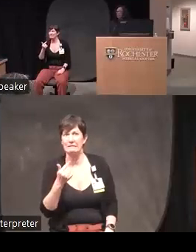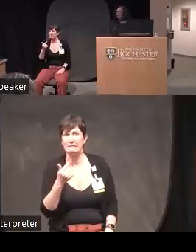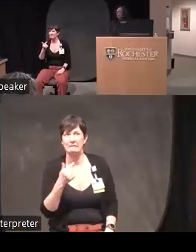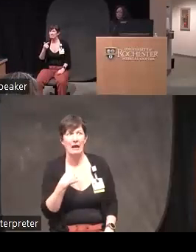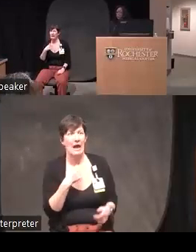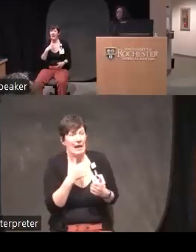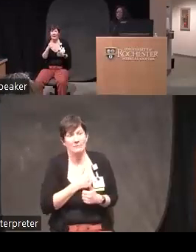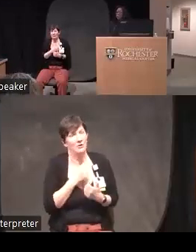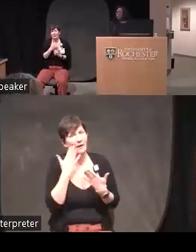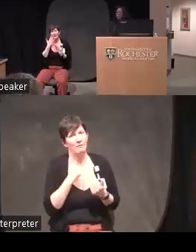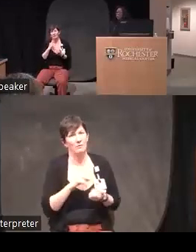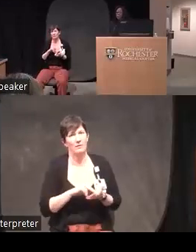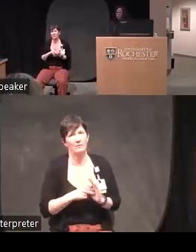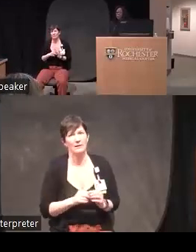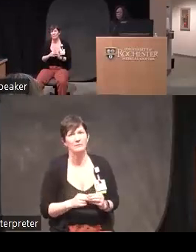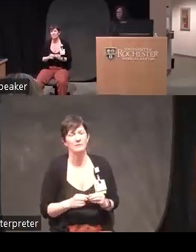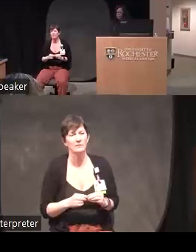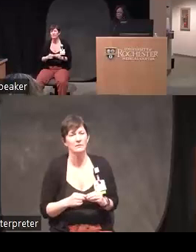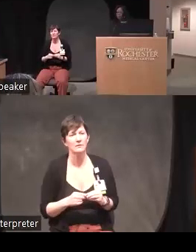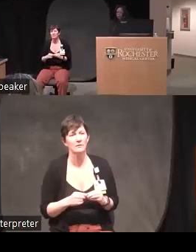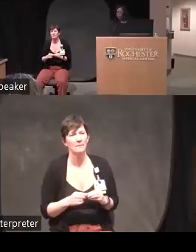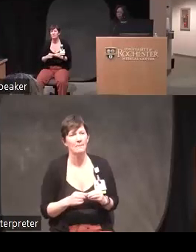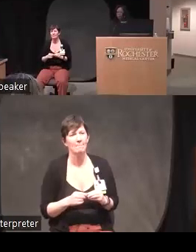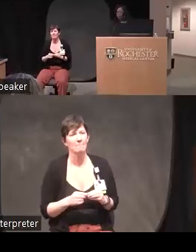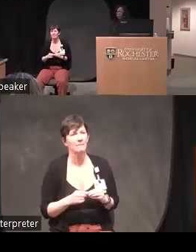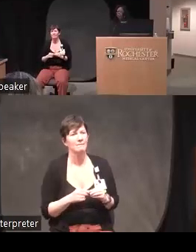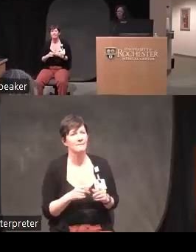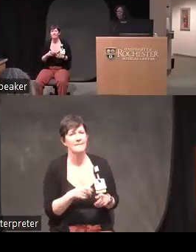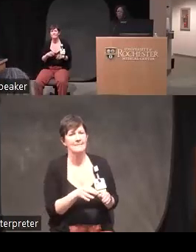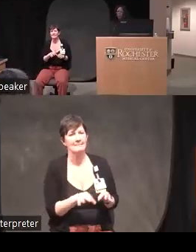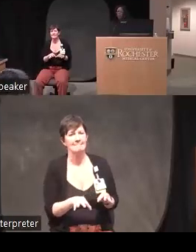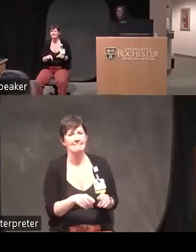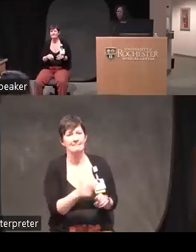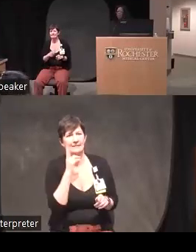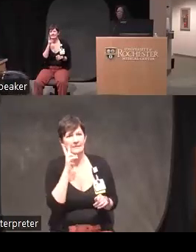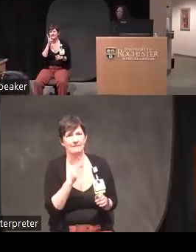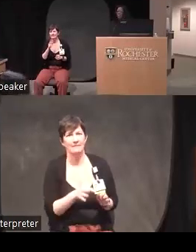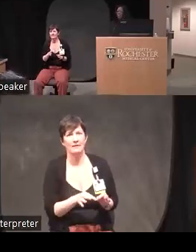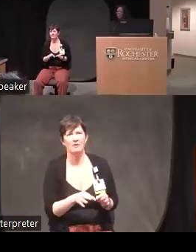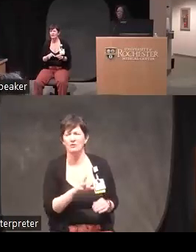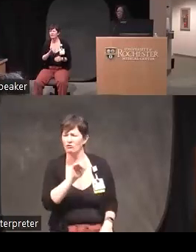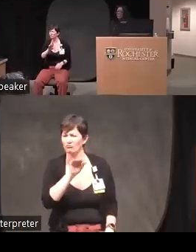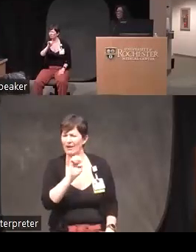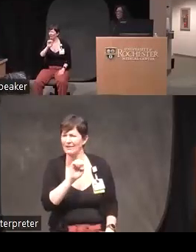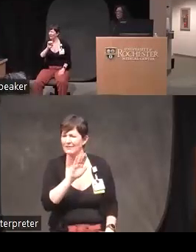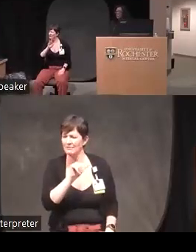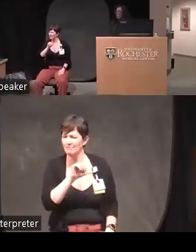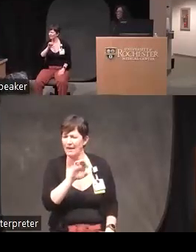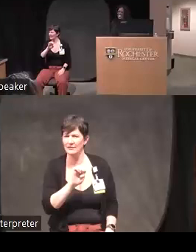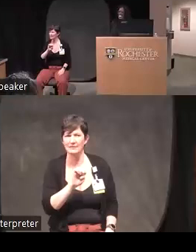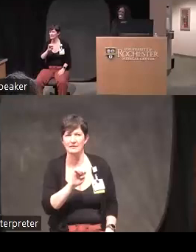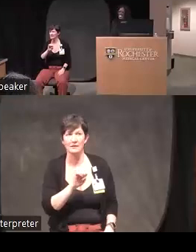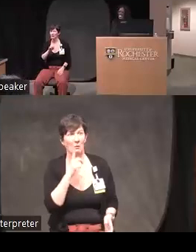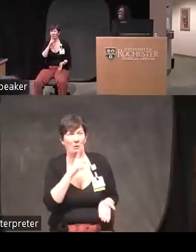I don't know. I'm so sorry. I think that. Okay. Race-based caucusing. That's my